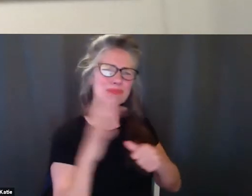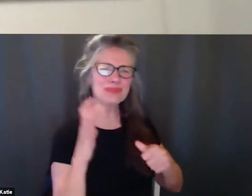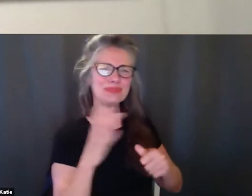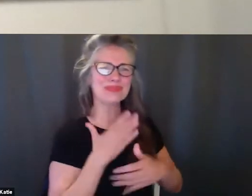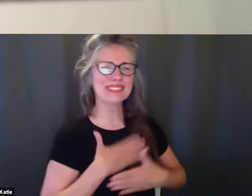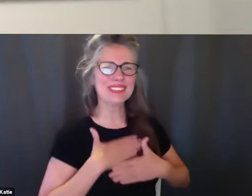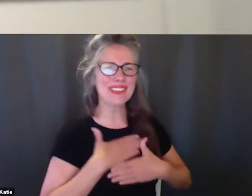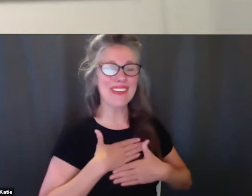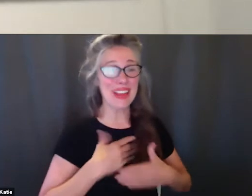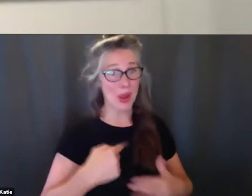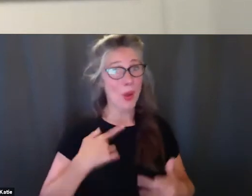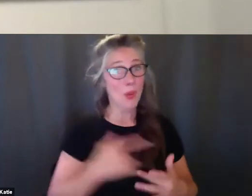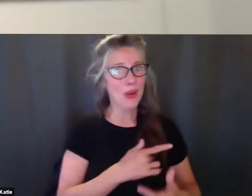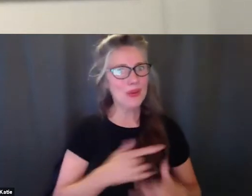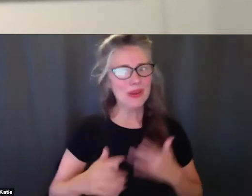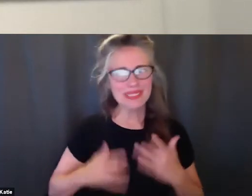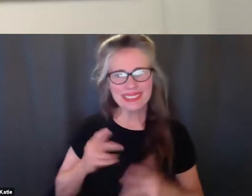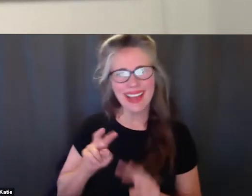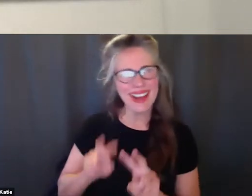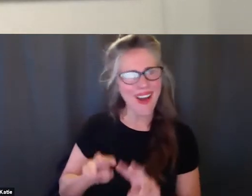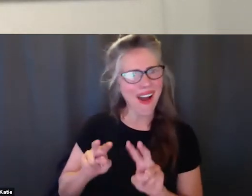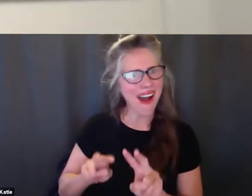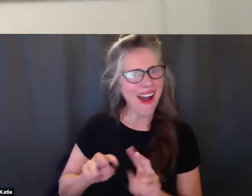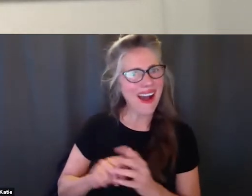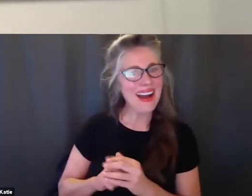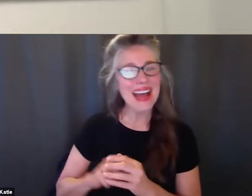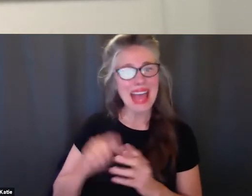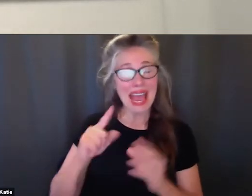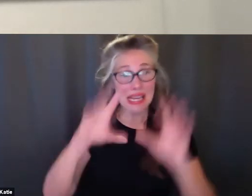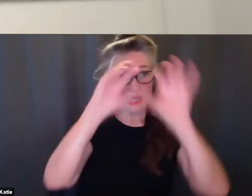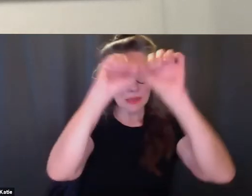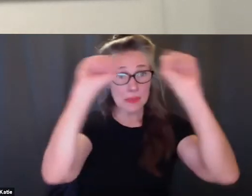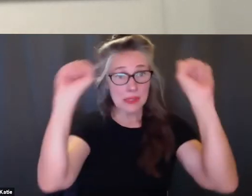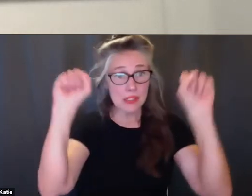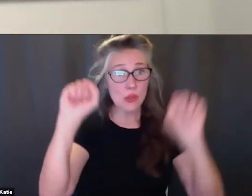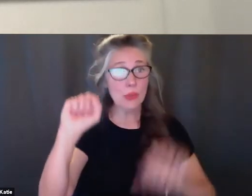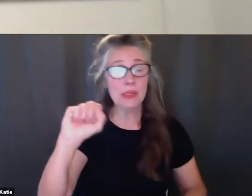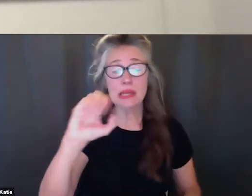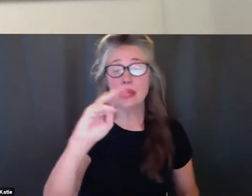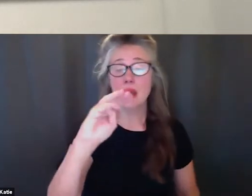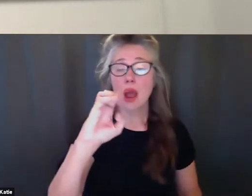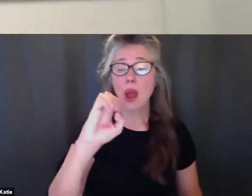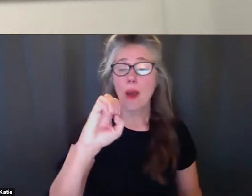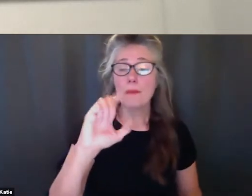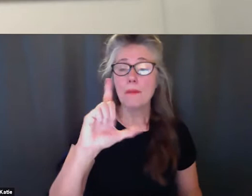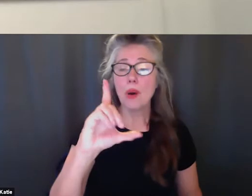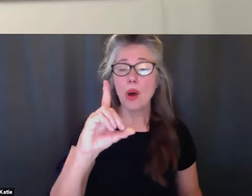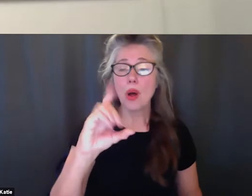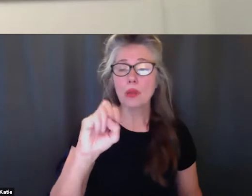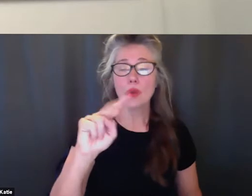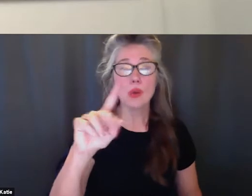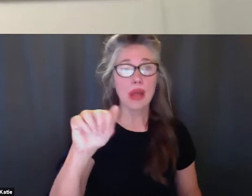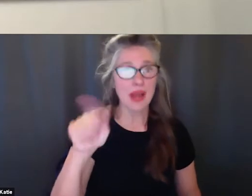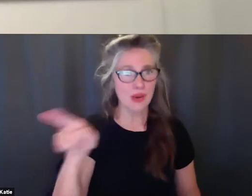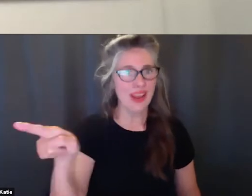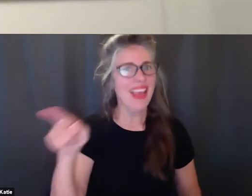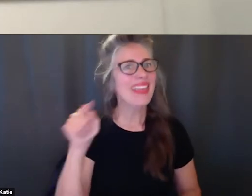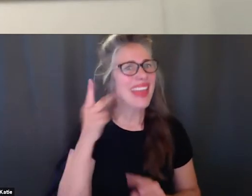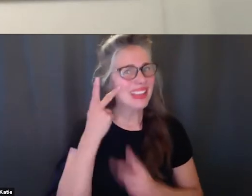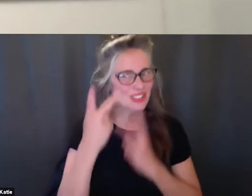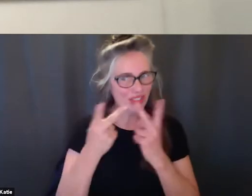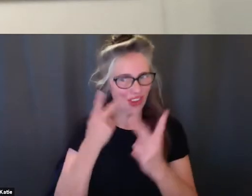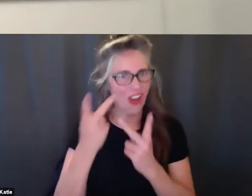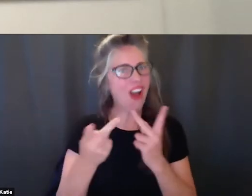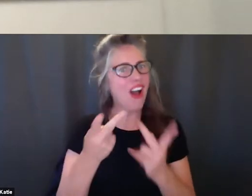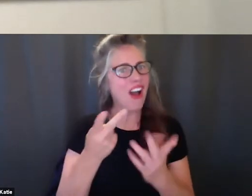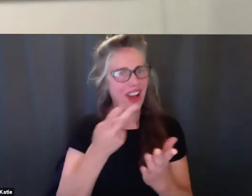excited about that. As noted from Superintendent Maldonado and many of the board members in their comment, they were able to see some of these